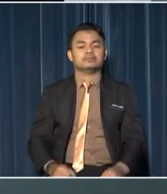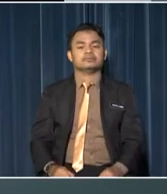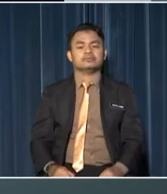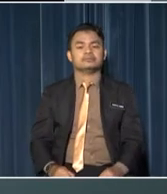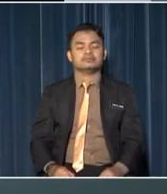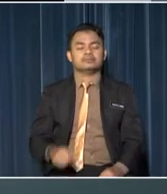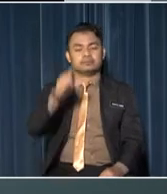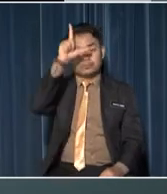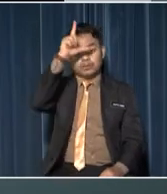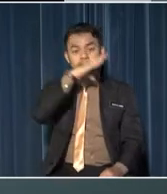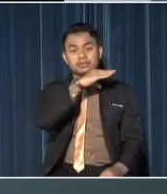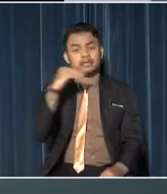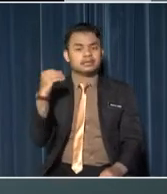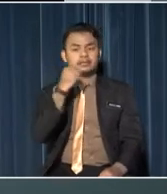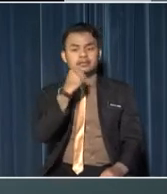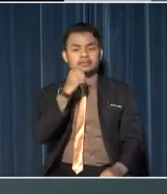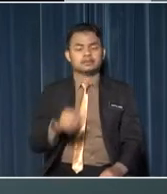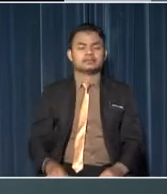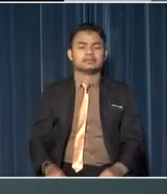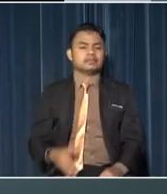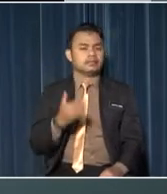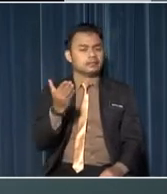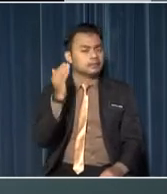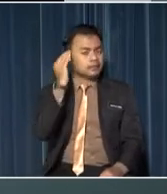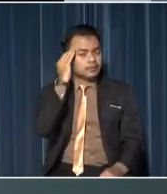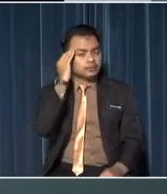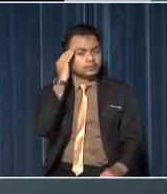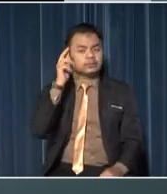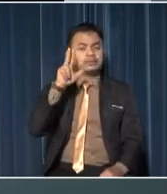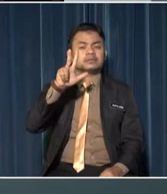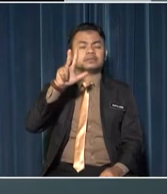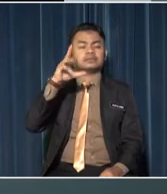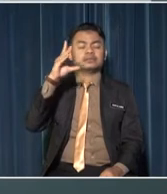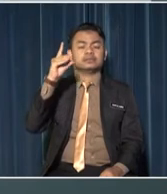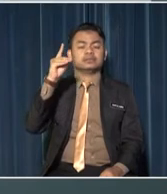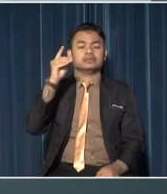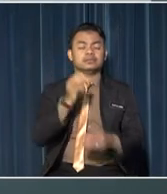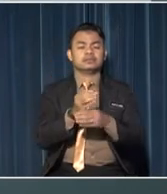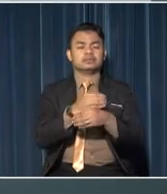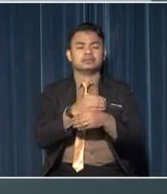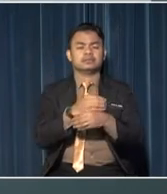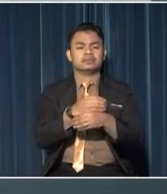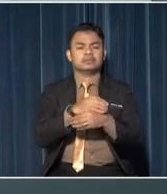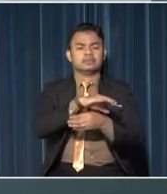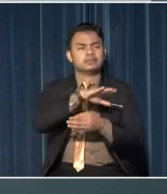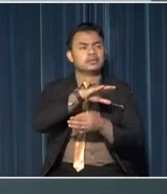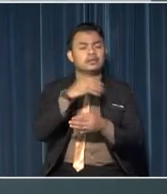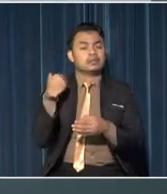Boys and girls, do you know that 3D shapes are all around